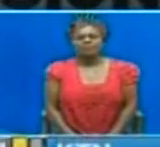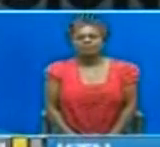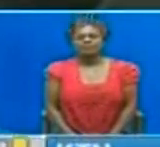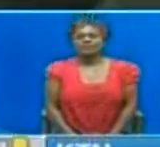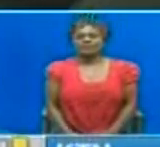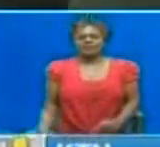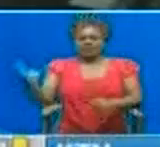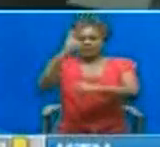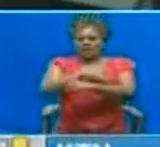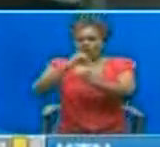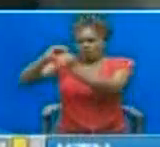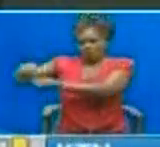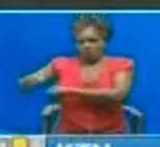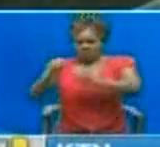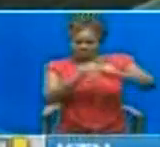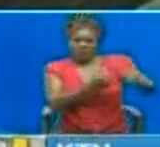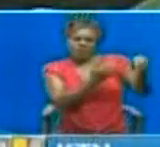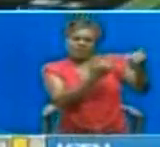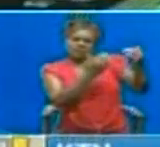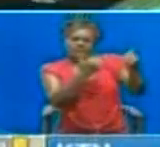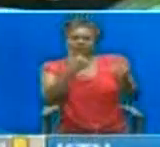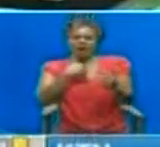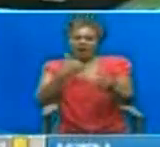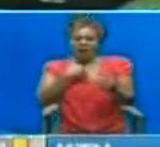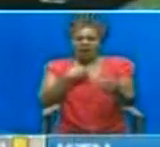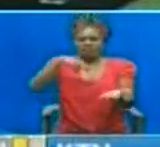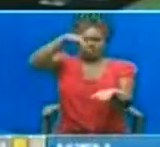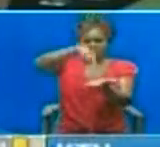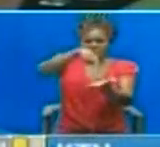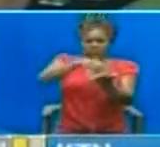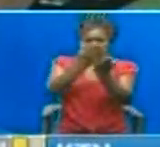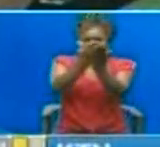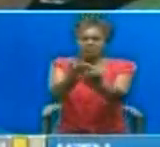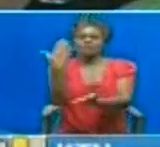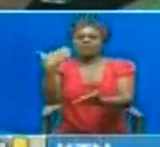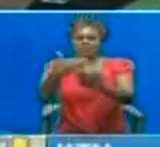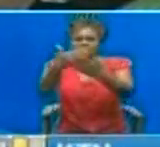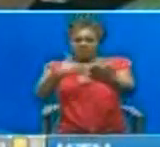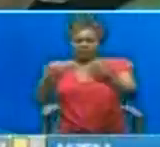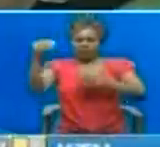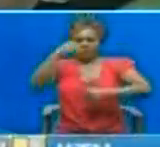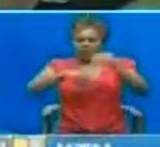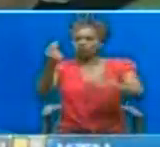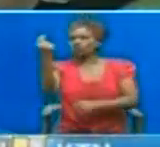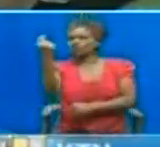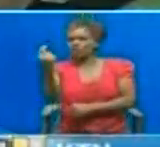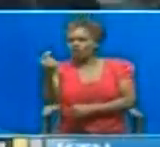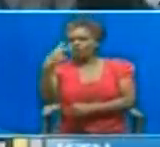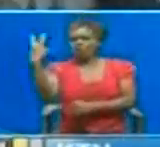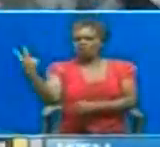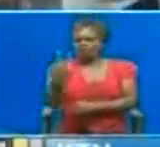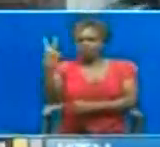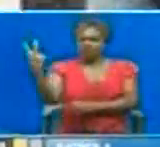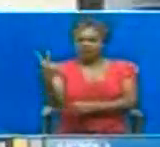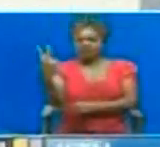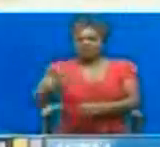On a day that Homa Bay residents expected to escort their various candidates to present their papers ahead of the Homa Bay senatorial by-elections in February,